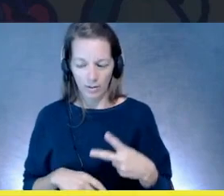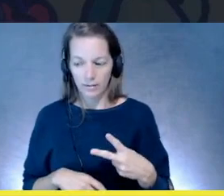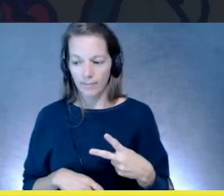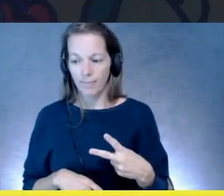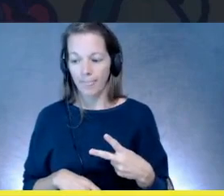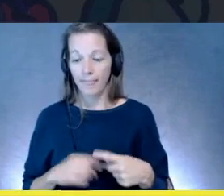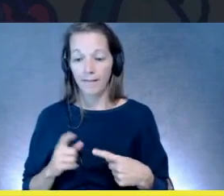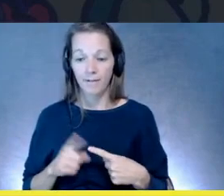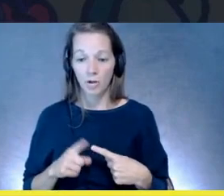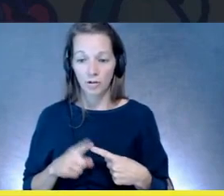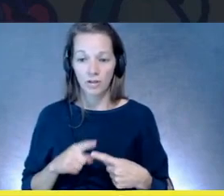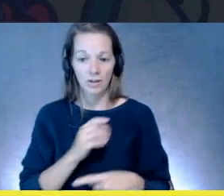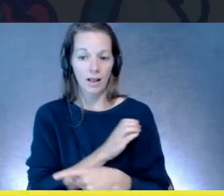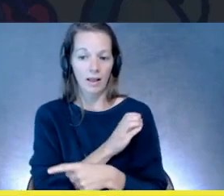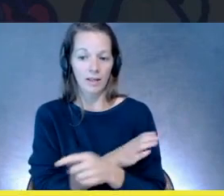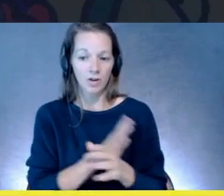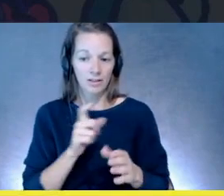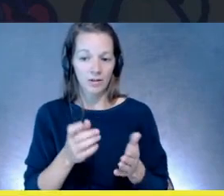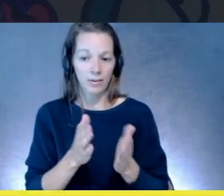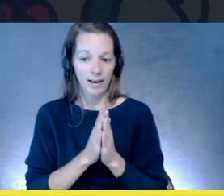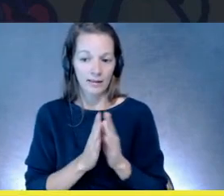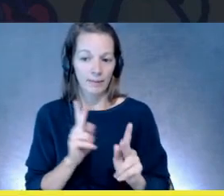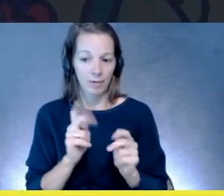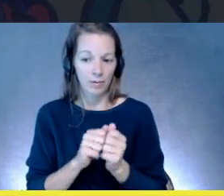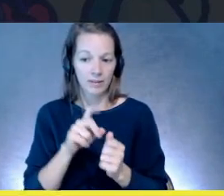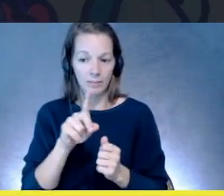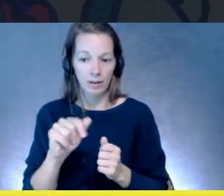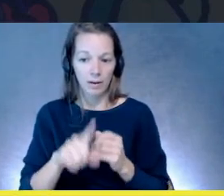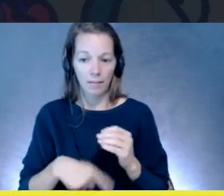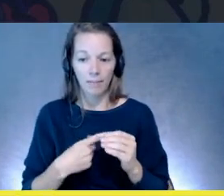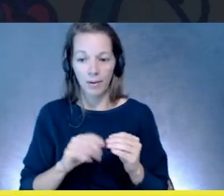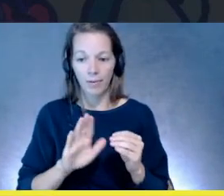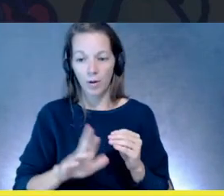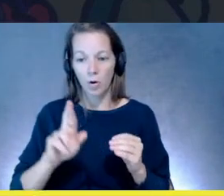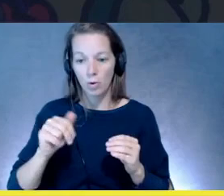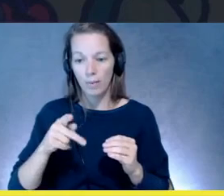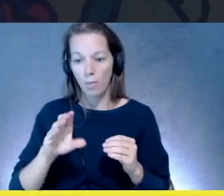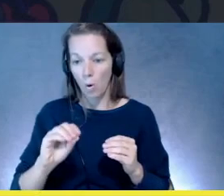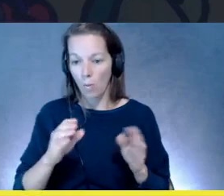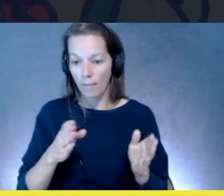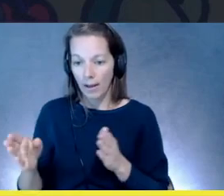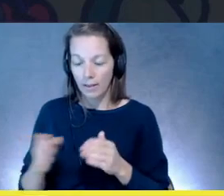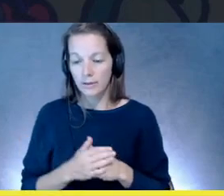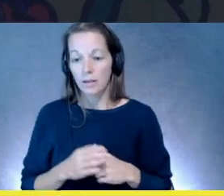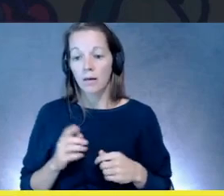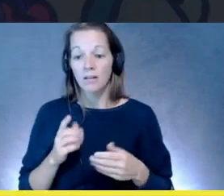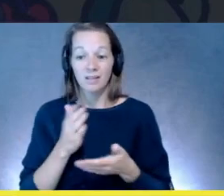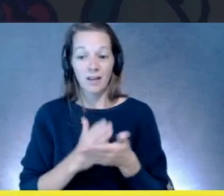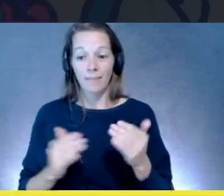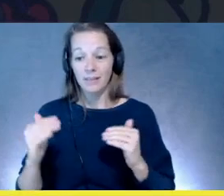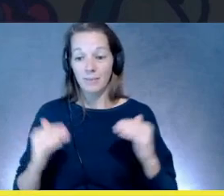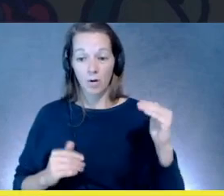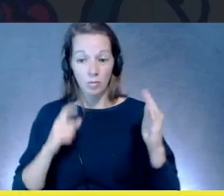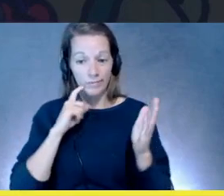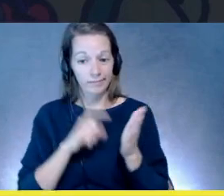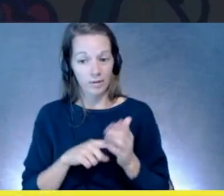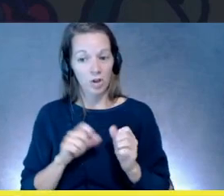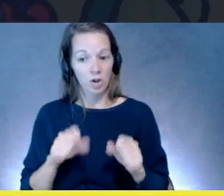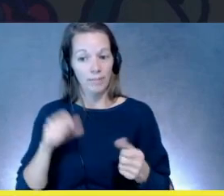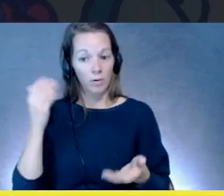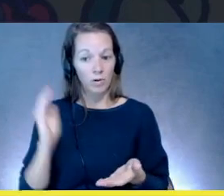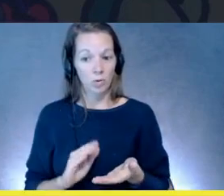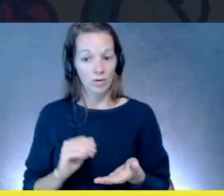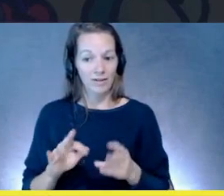First, clinicians need to ask people with disabilities about their reproductive plans. Some of the disparities we observed could be reduced if people